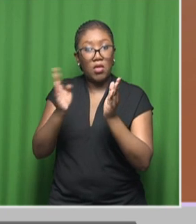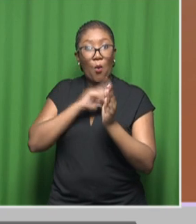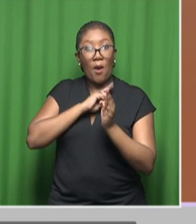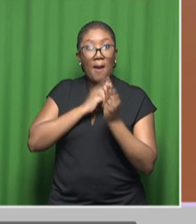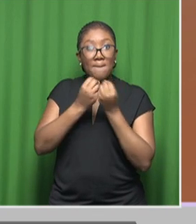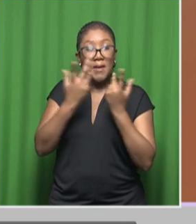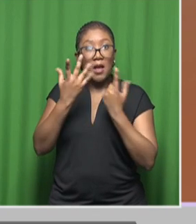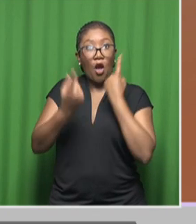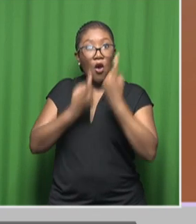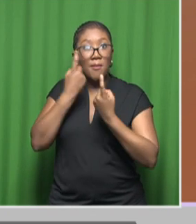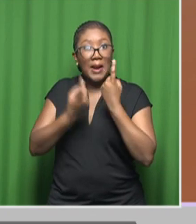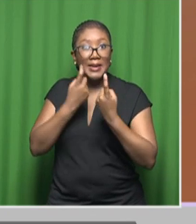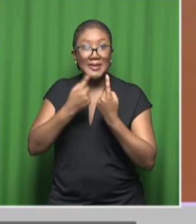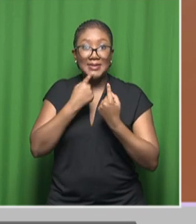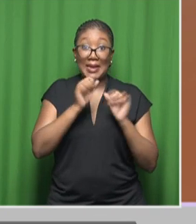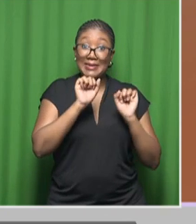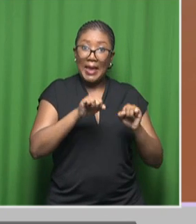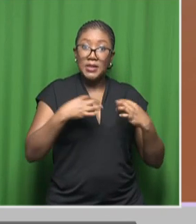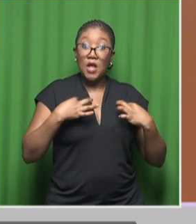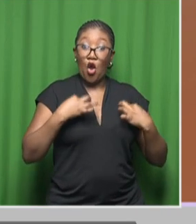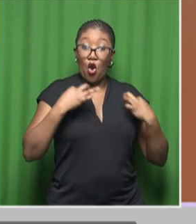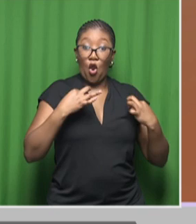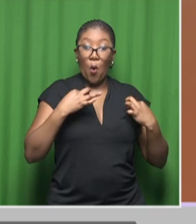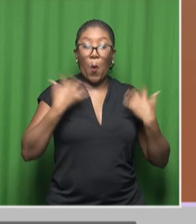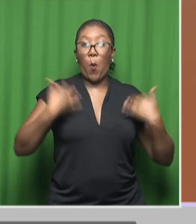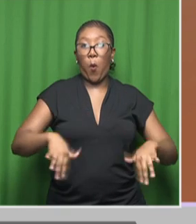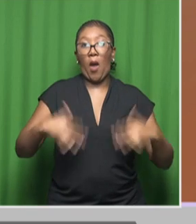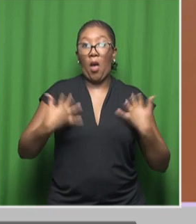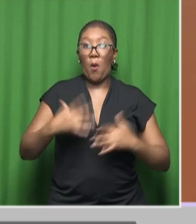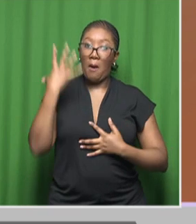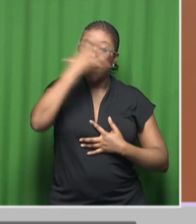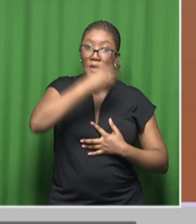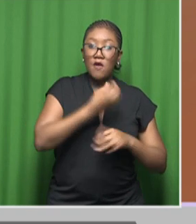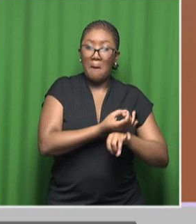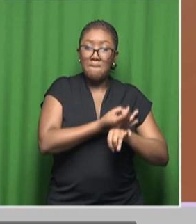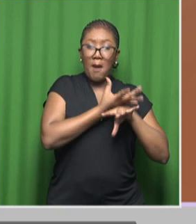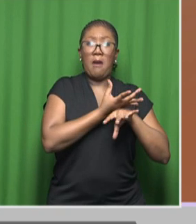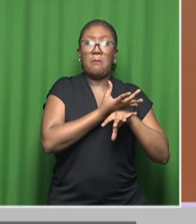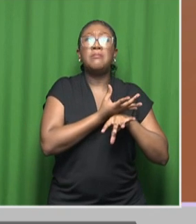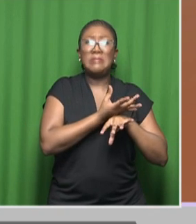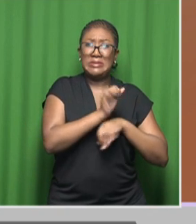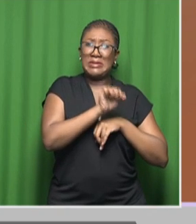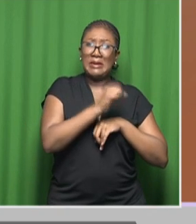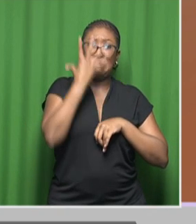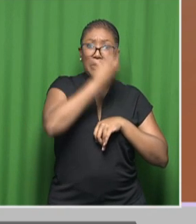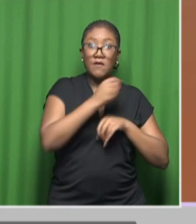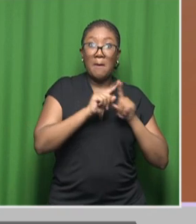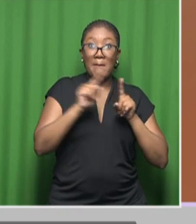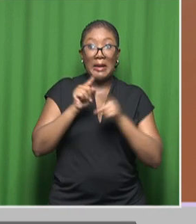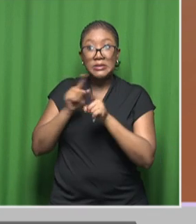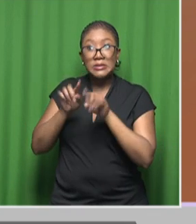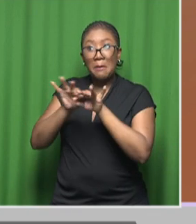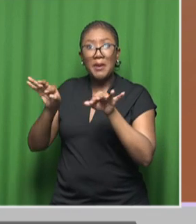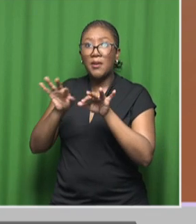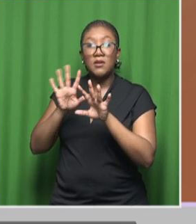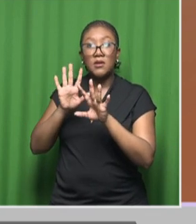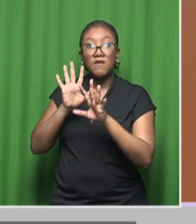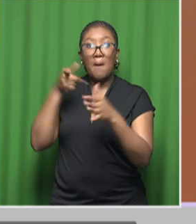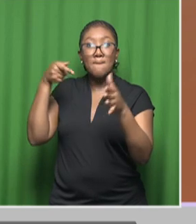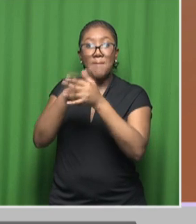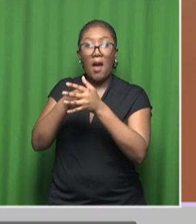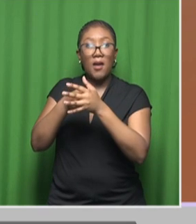complaining that in as much as the MaXhosa garments are quite astounding and very beautiful, but they don't have access to